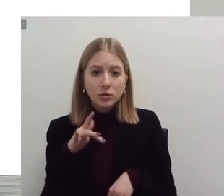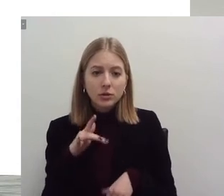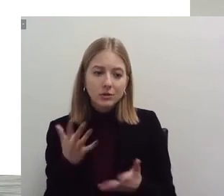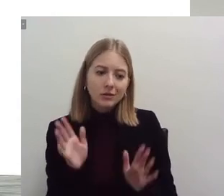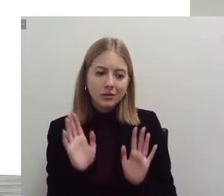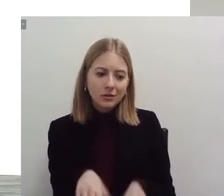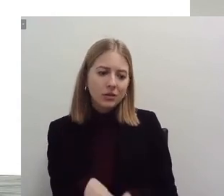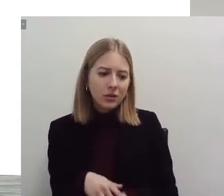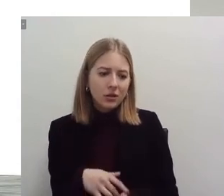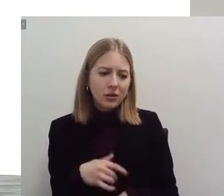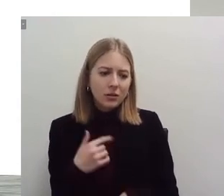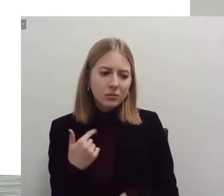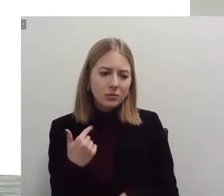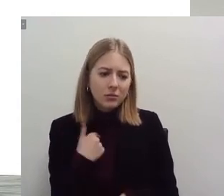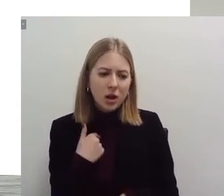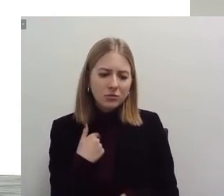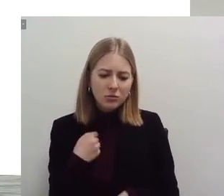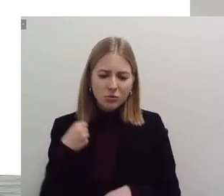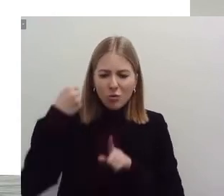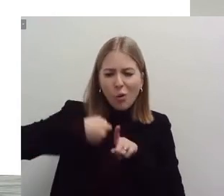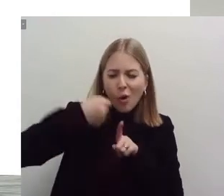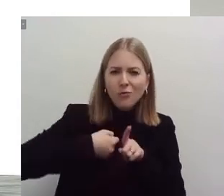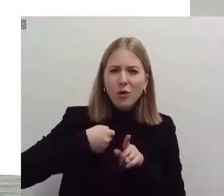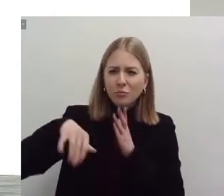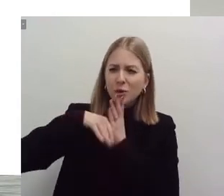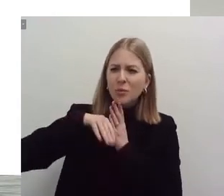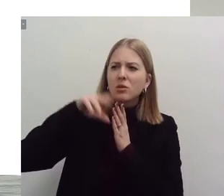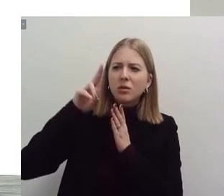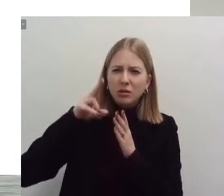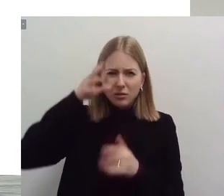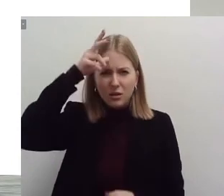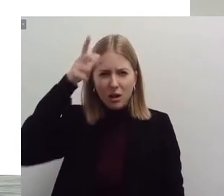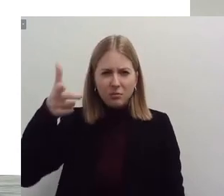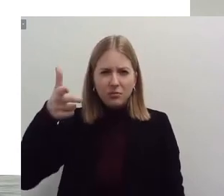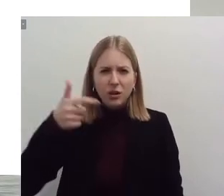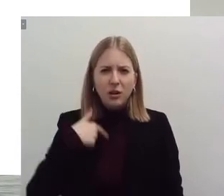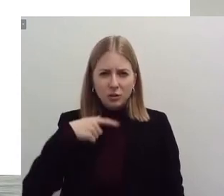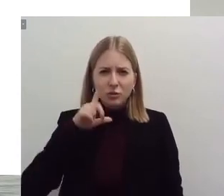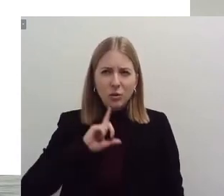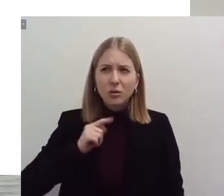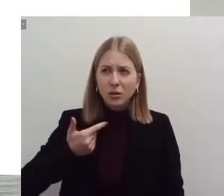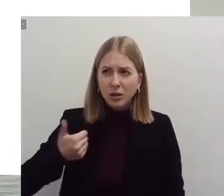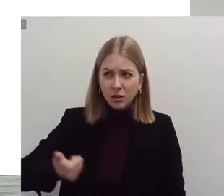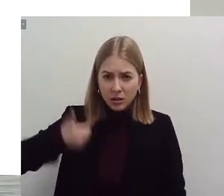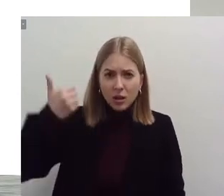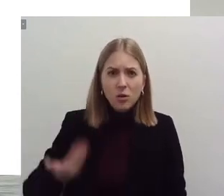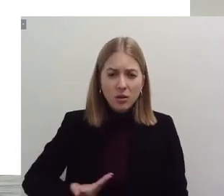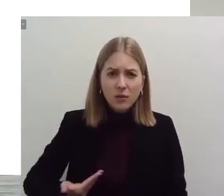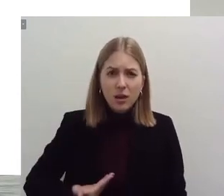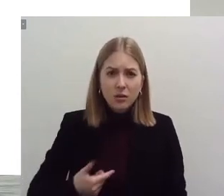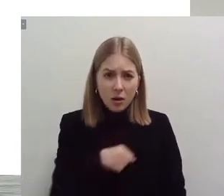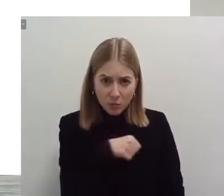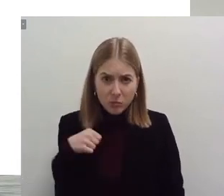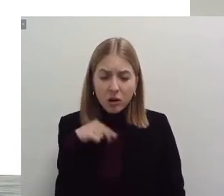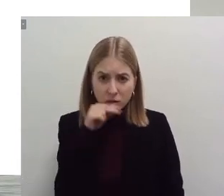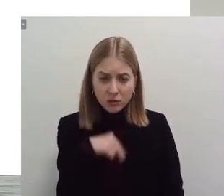And the way that they have it at the moment is just good enough. It's at least better. And therefore, they don't